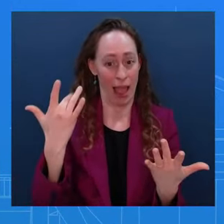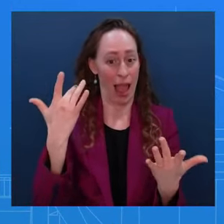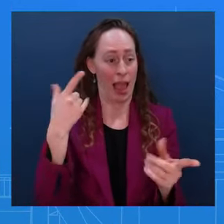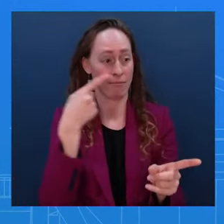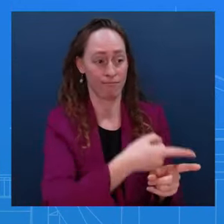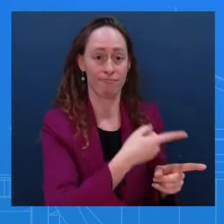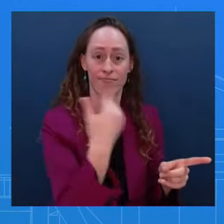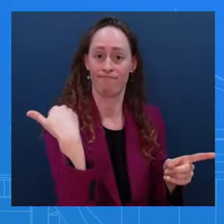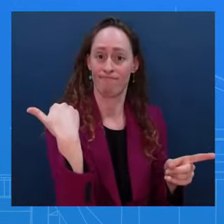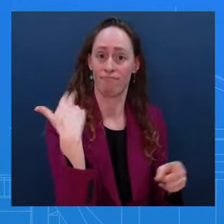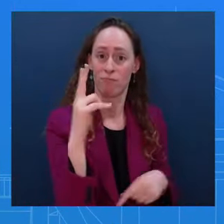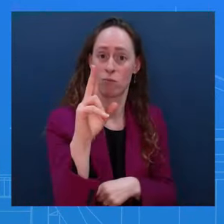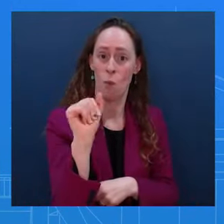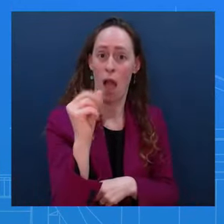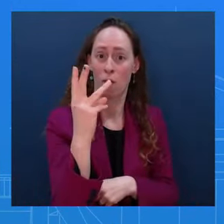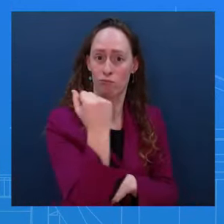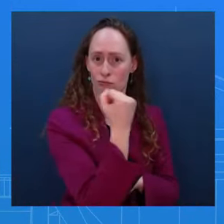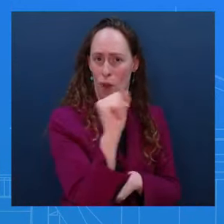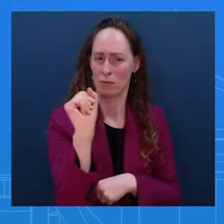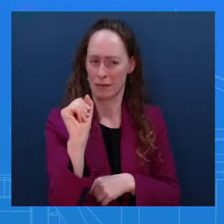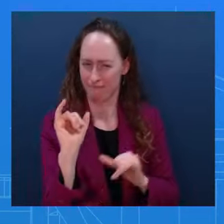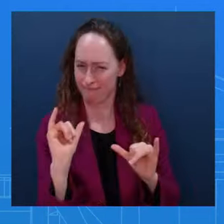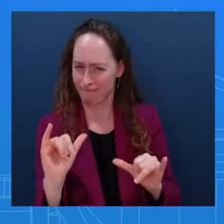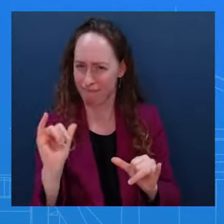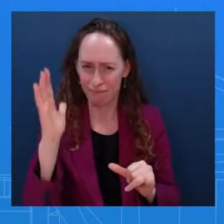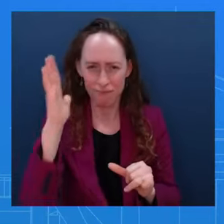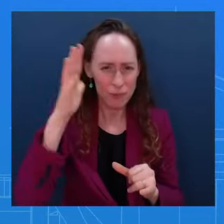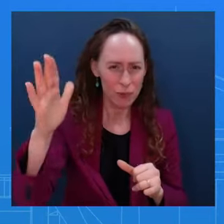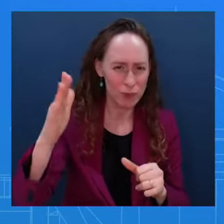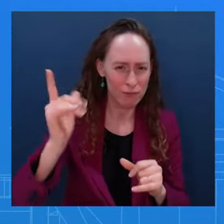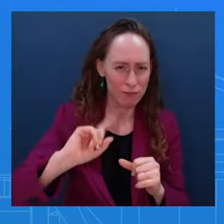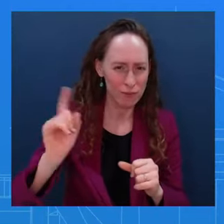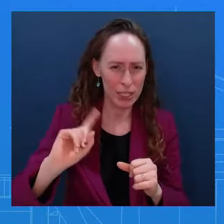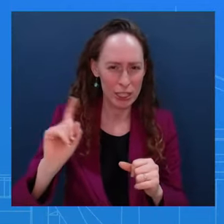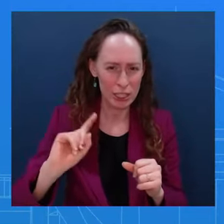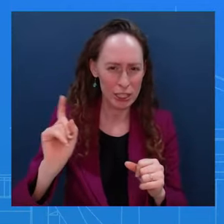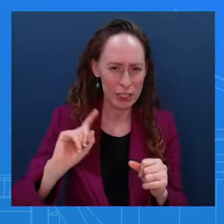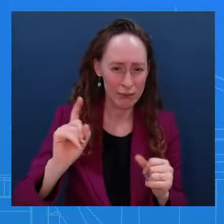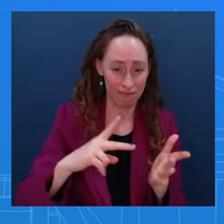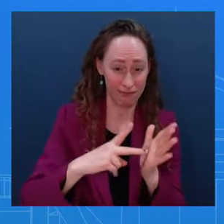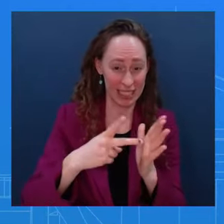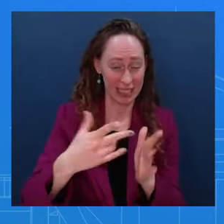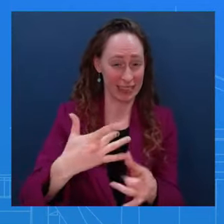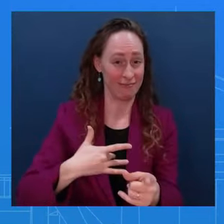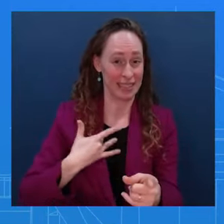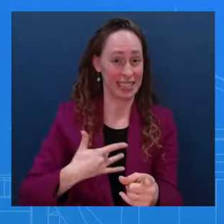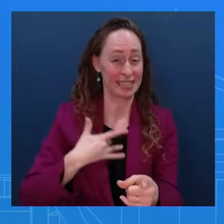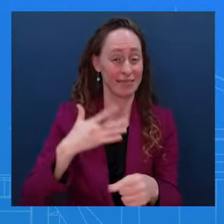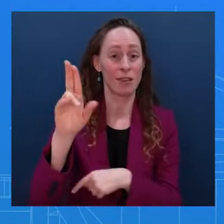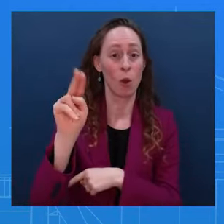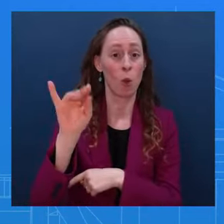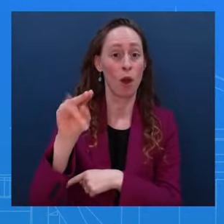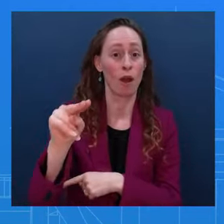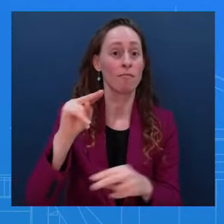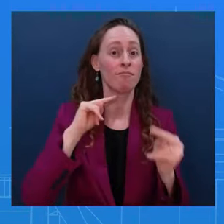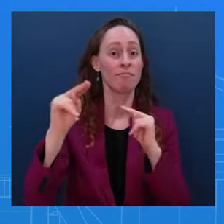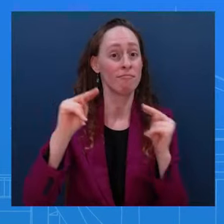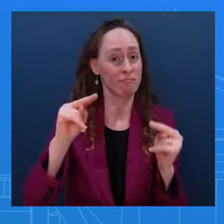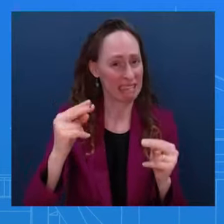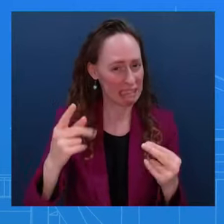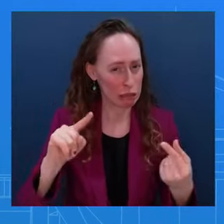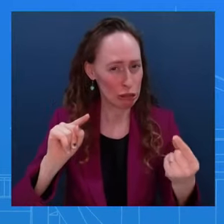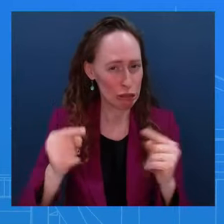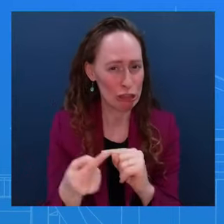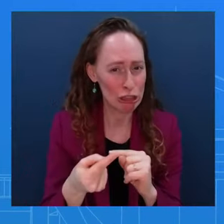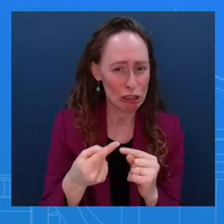Could this be a downside of union negotiating such a big contract, and is there anything the White House or the U.S. can do to